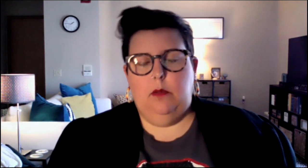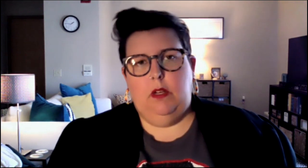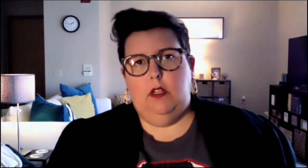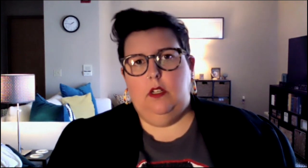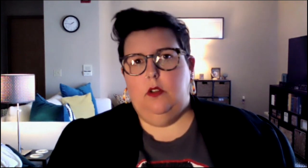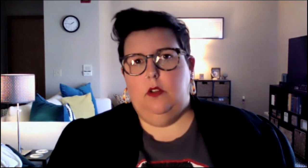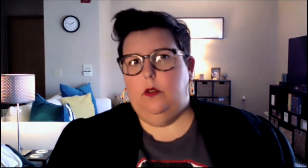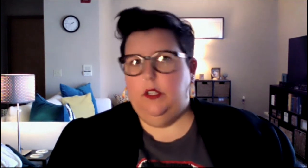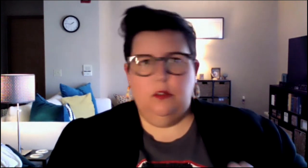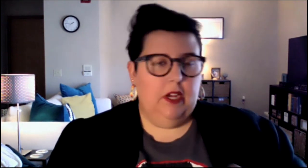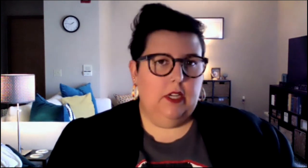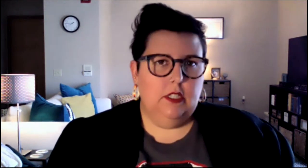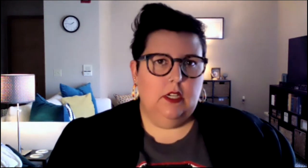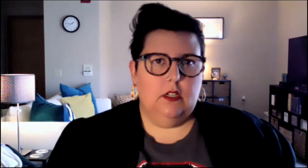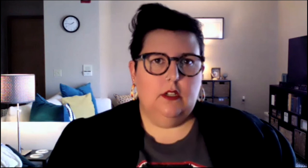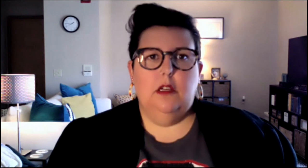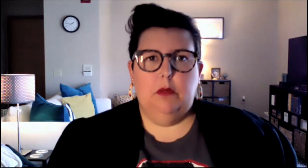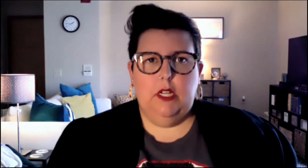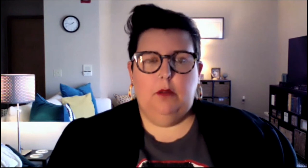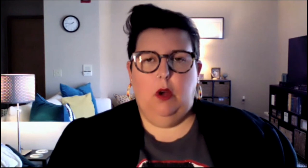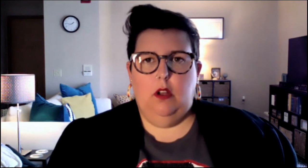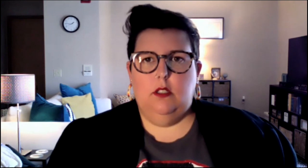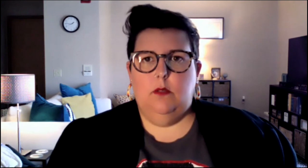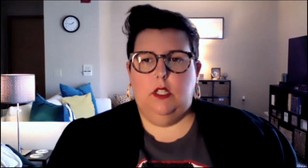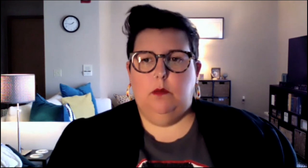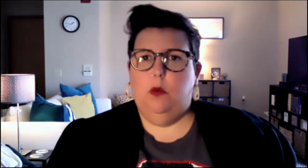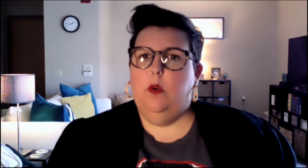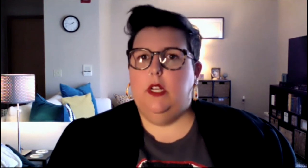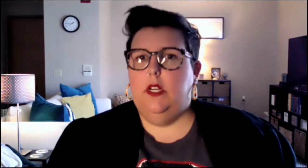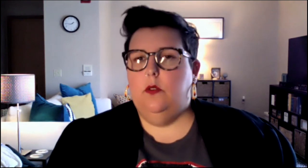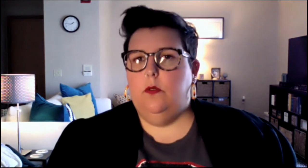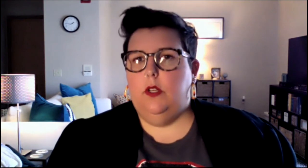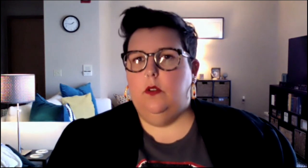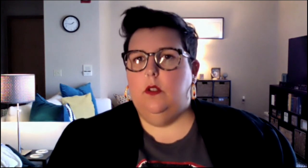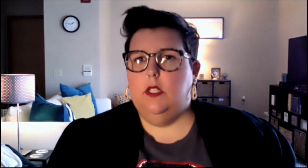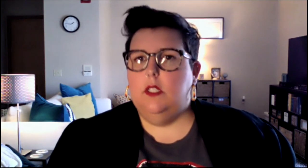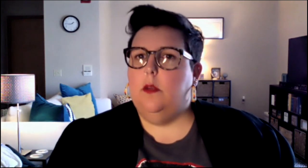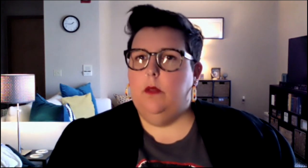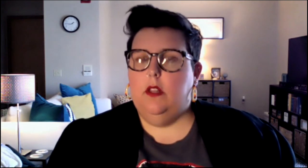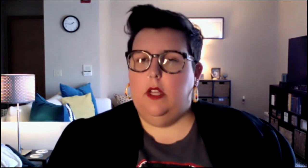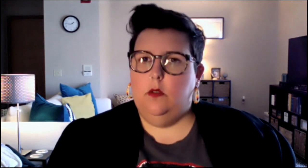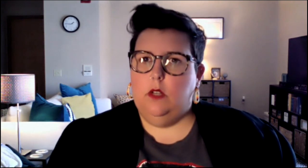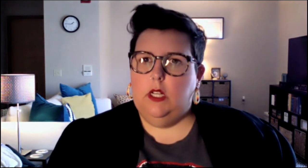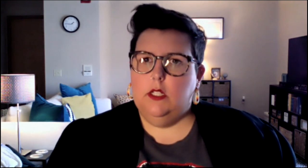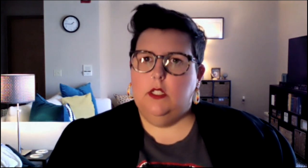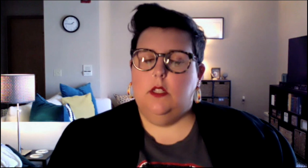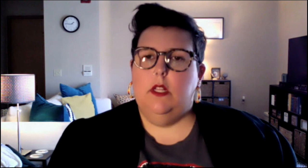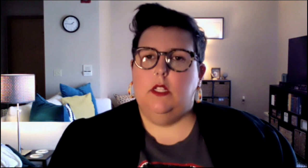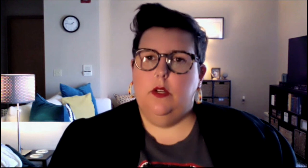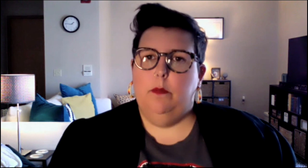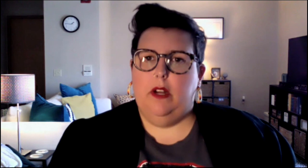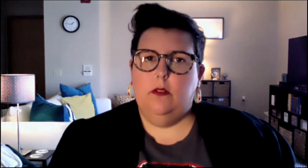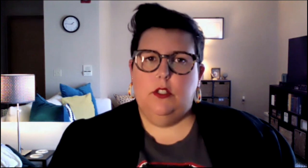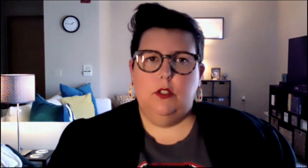came in, you know, here's my idea, but then I paused and was like, but what can I do for you? Is this something that you need? Is this something